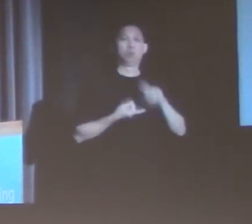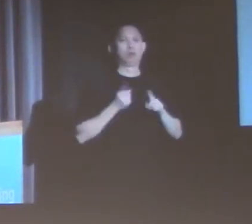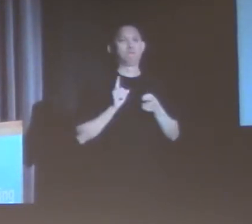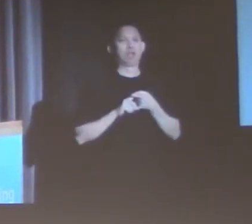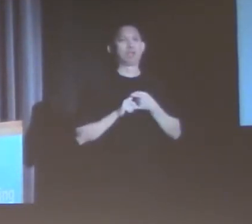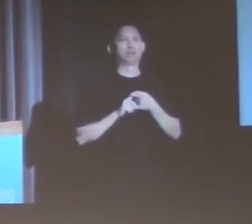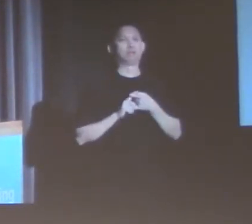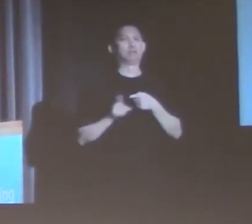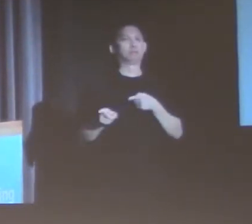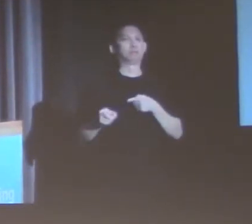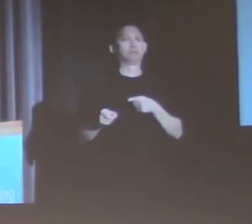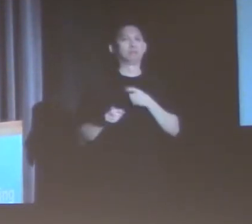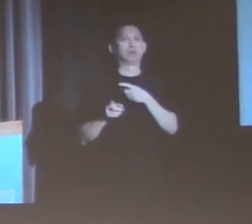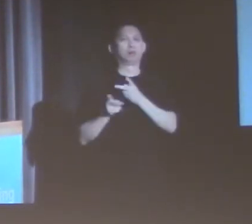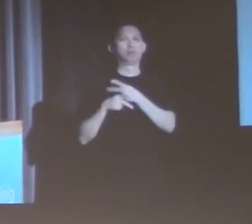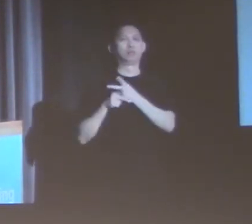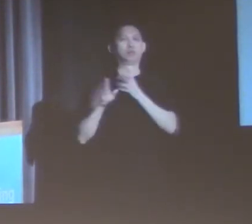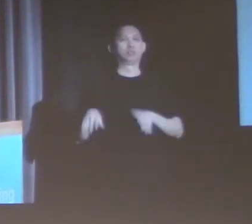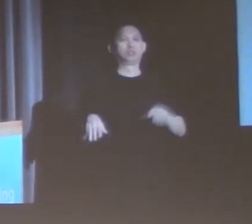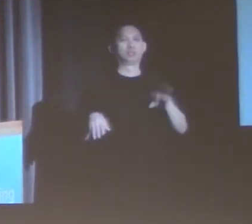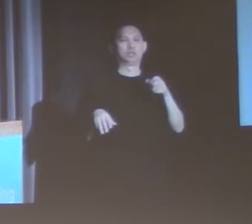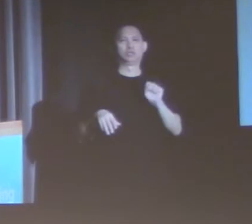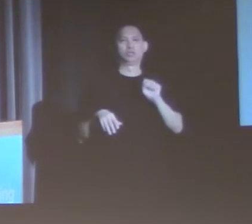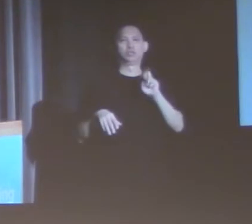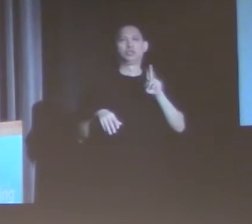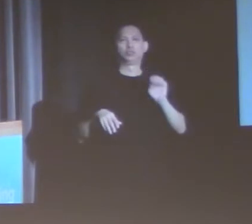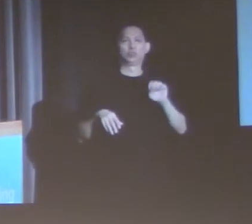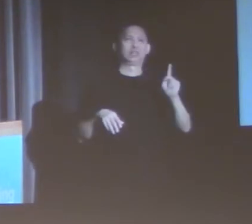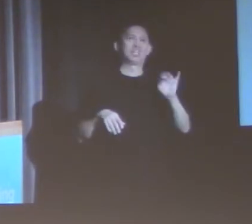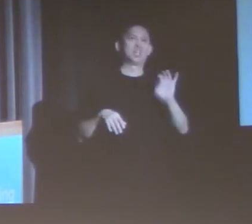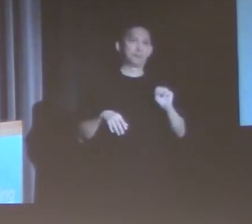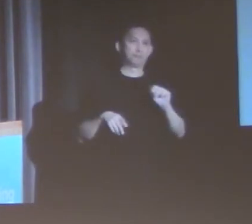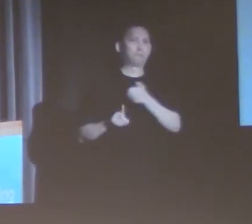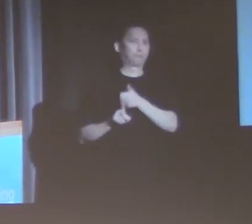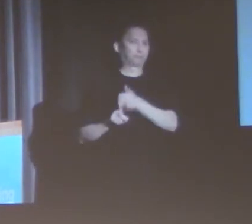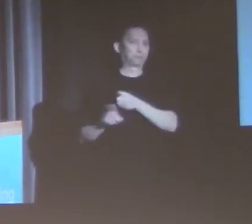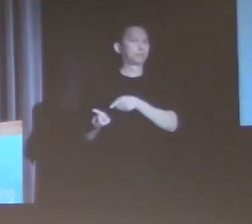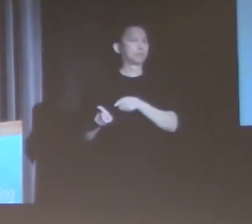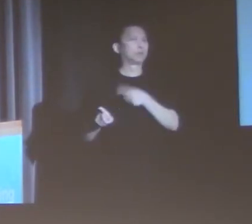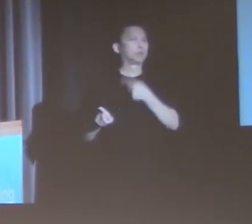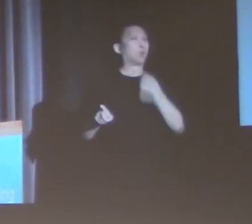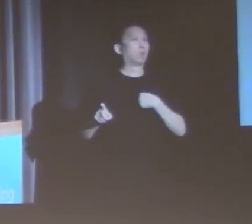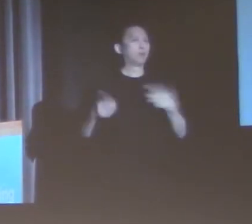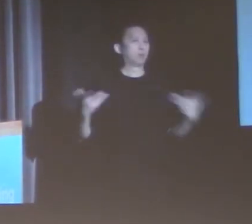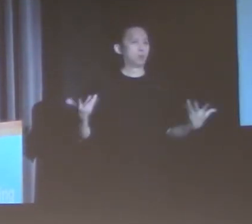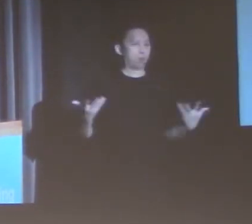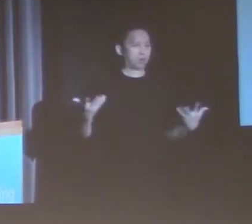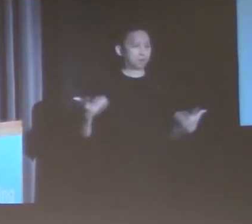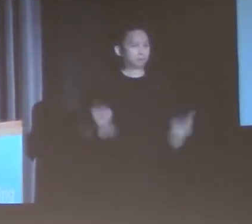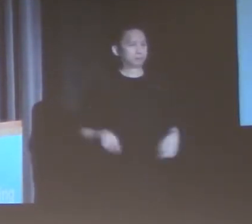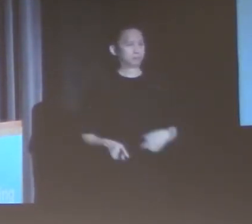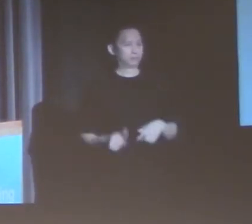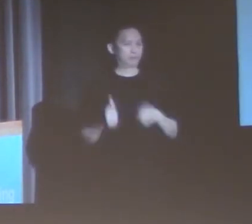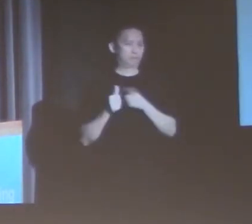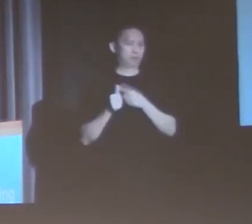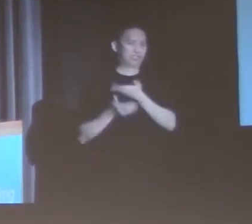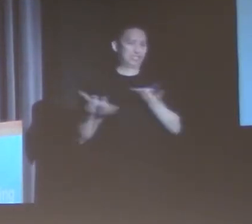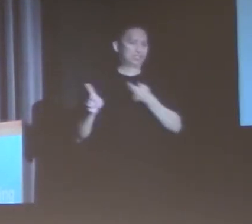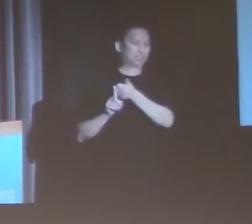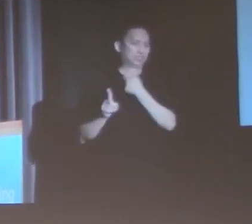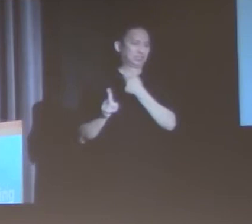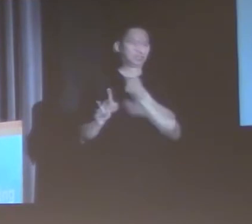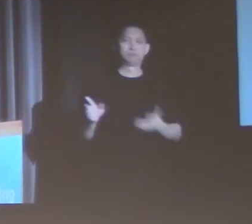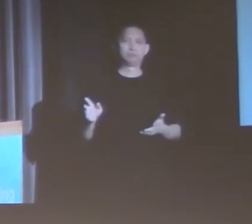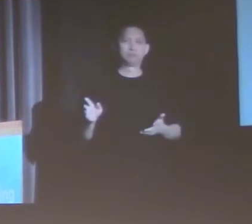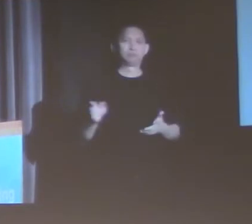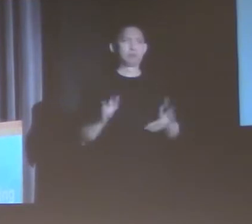my producer Sue Kim, and she said to me, one of the first things that she said to me was like, just look him up and write